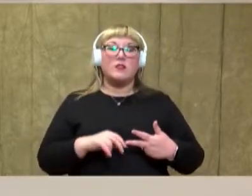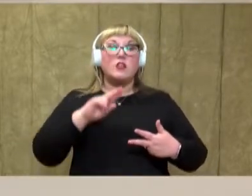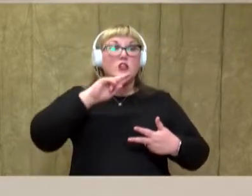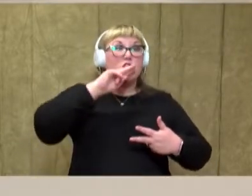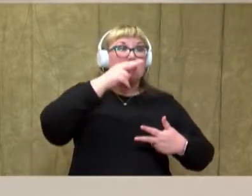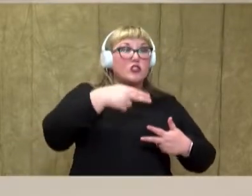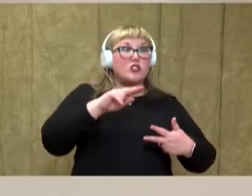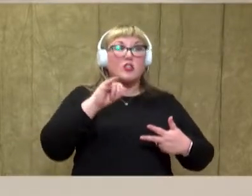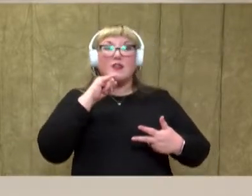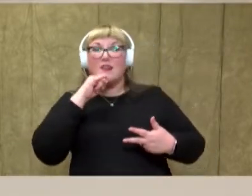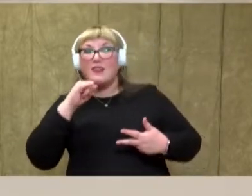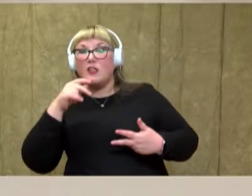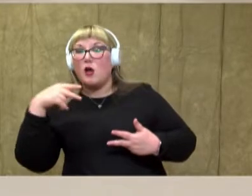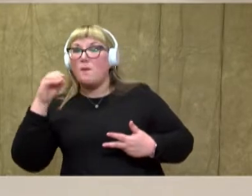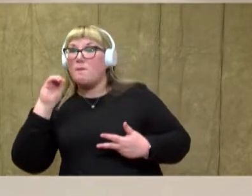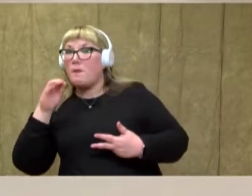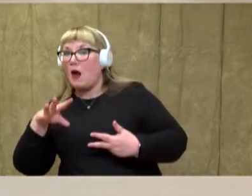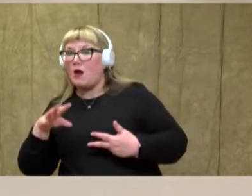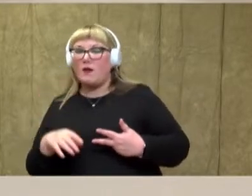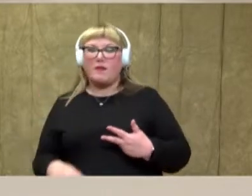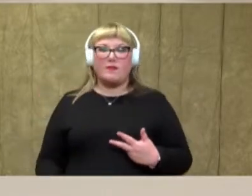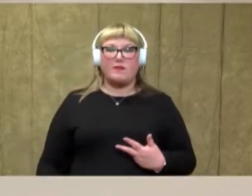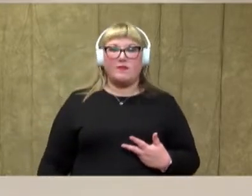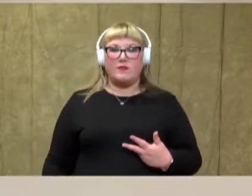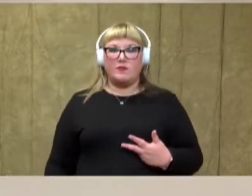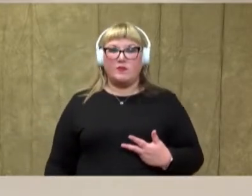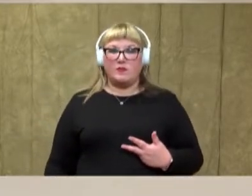gonna go through, let's spell the word ship.